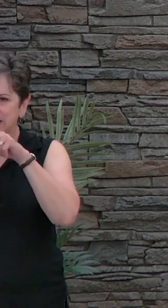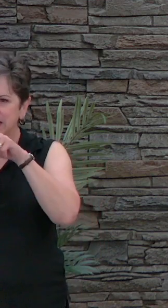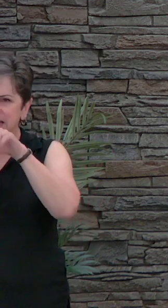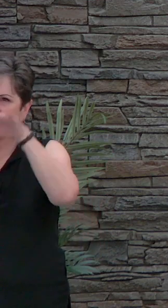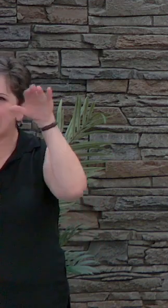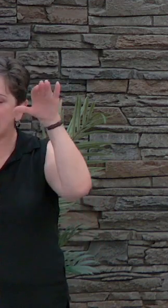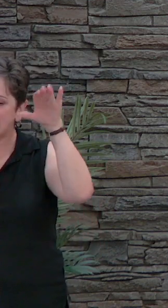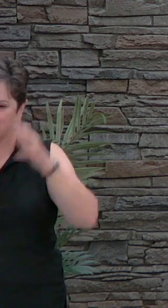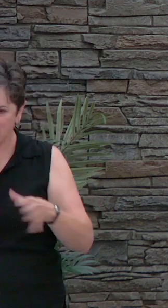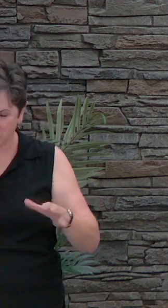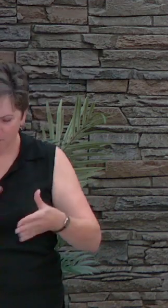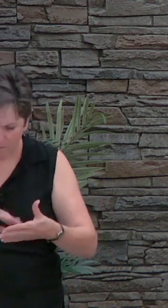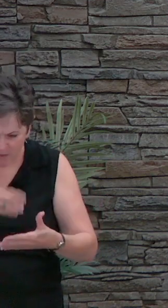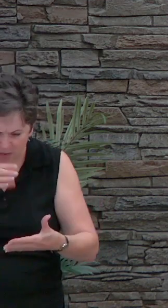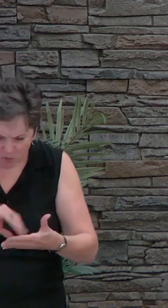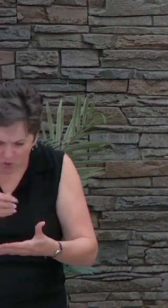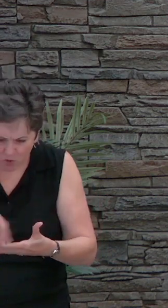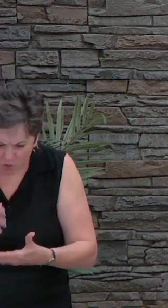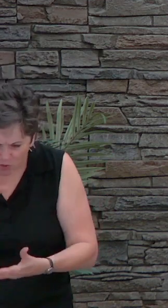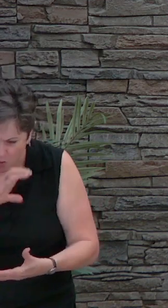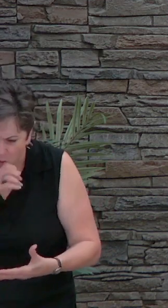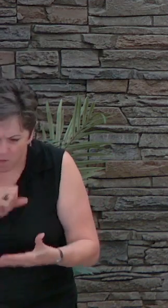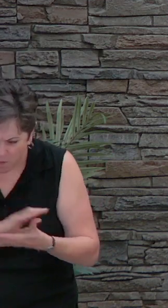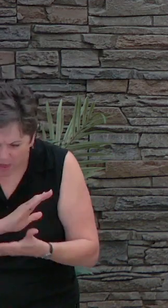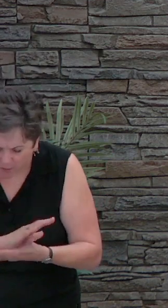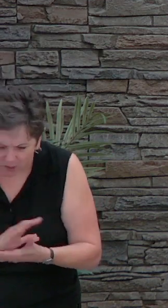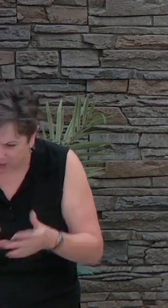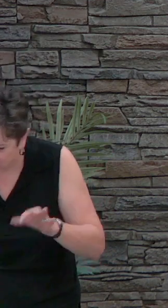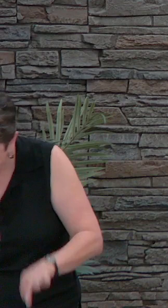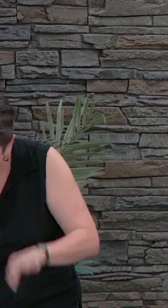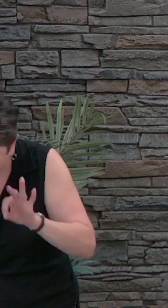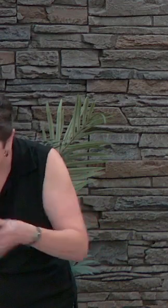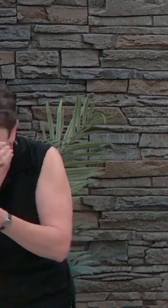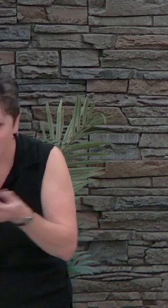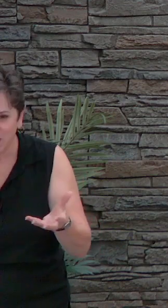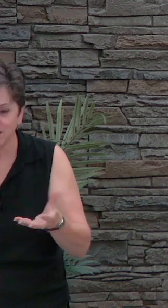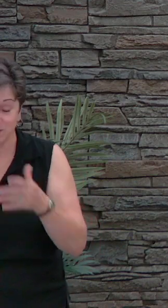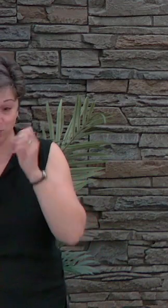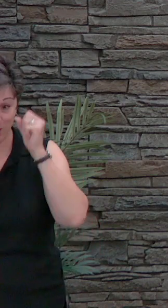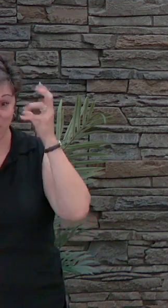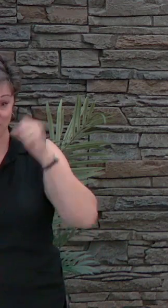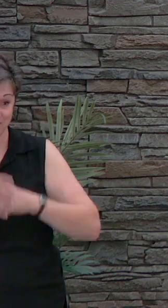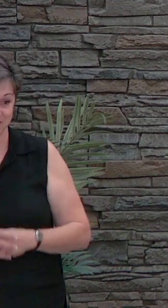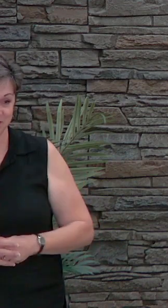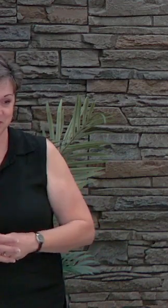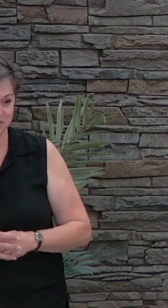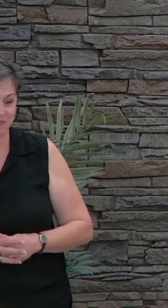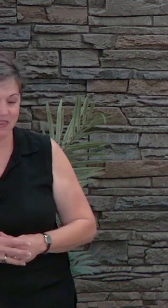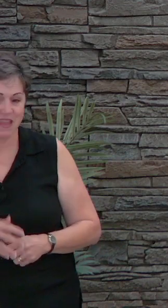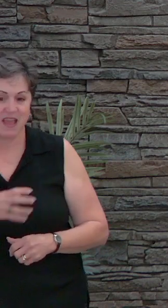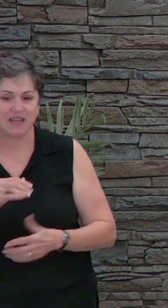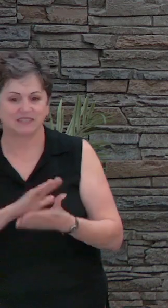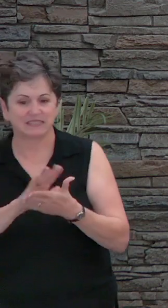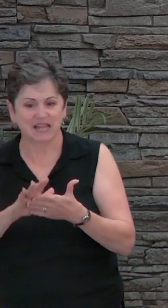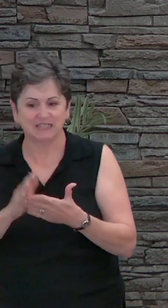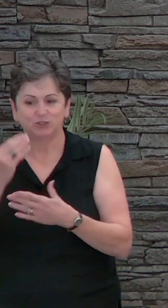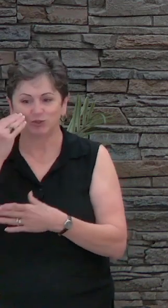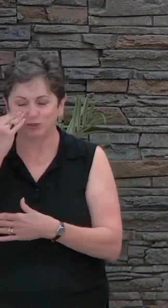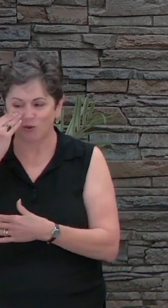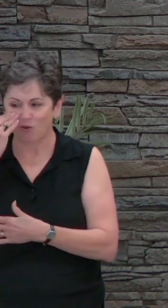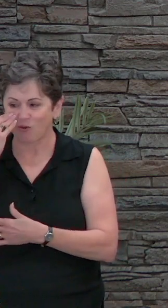basement somewhere just flipping through pages and finding all this information. It's pretty amazing, and it's nice to know